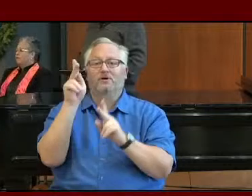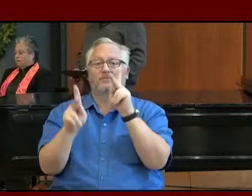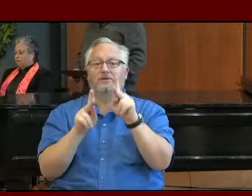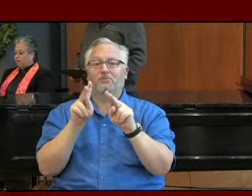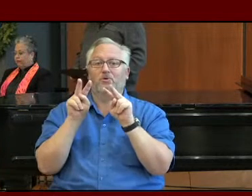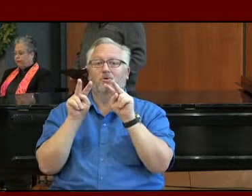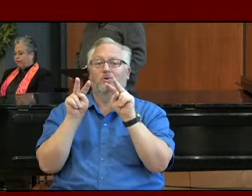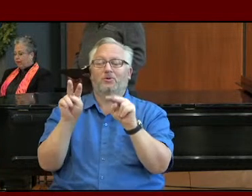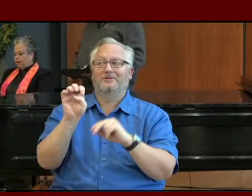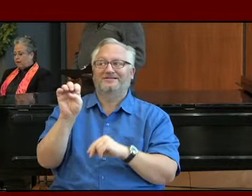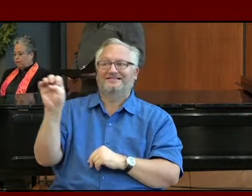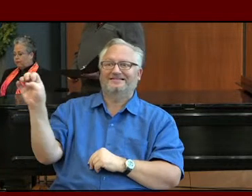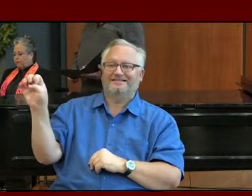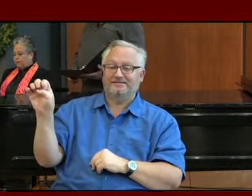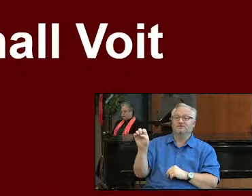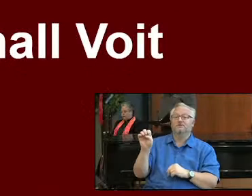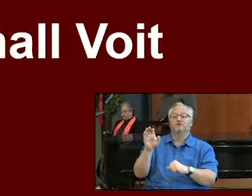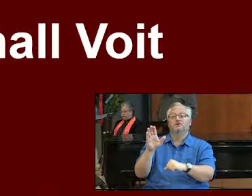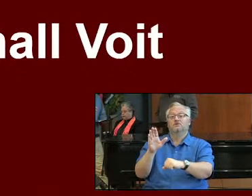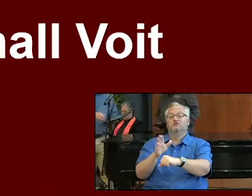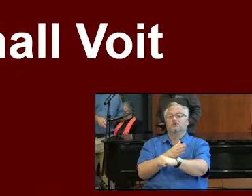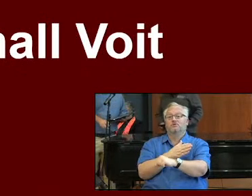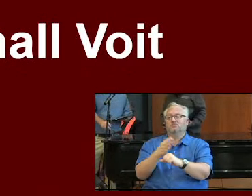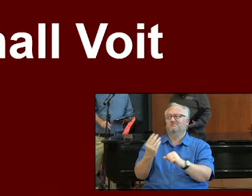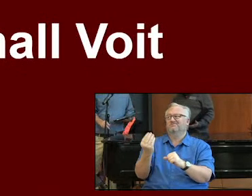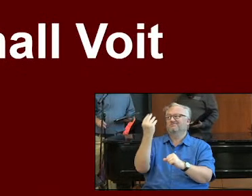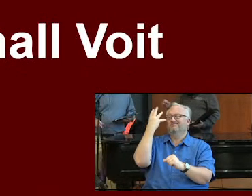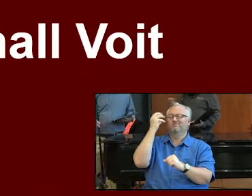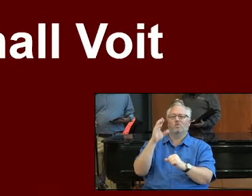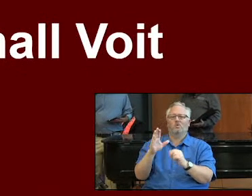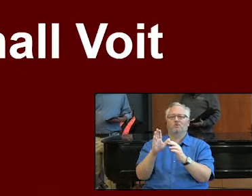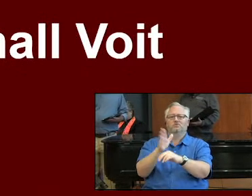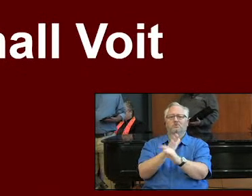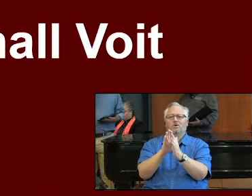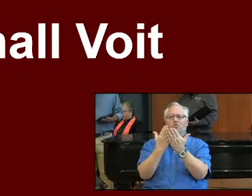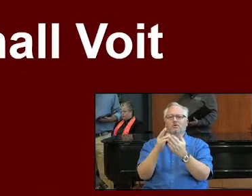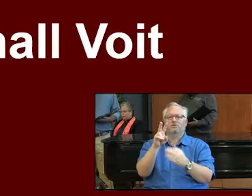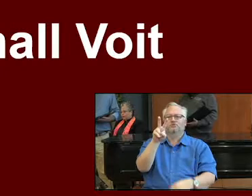the hymnal, number 226.